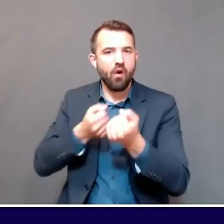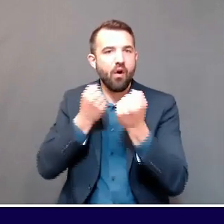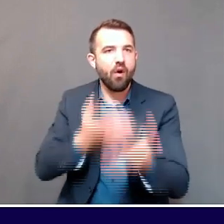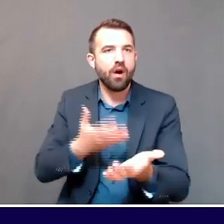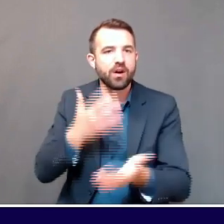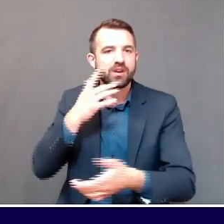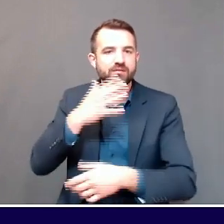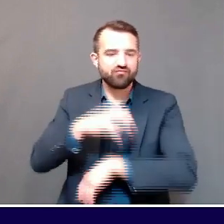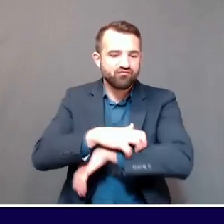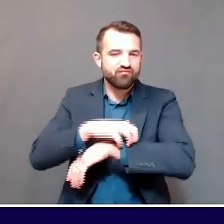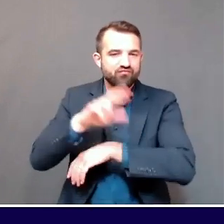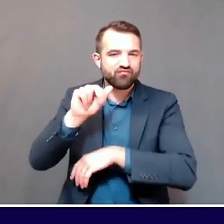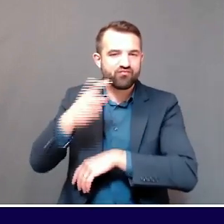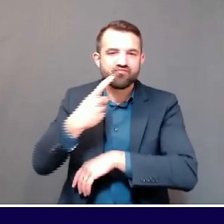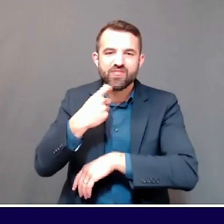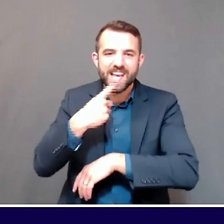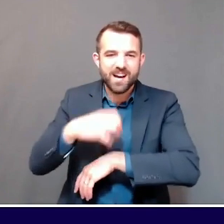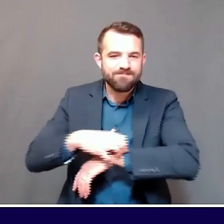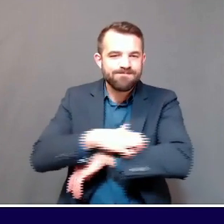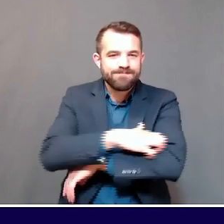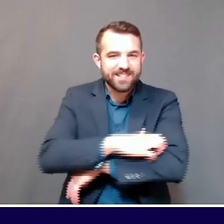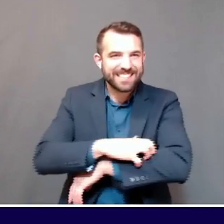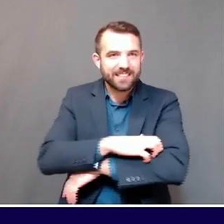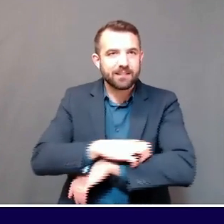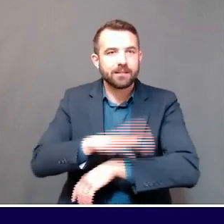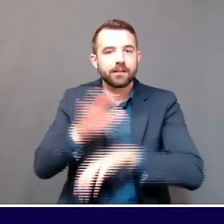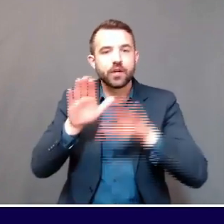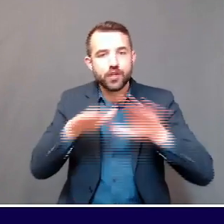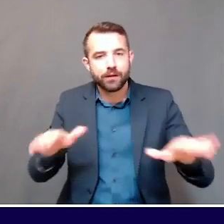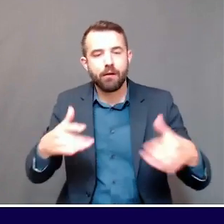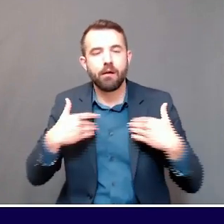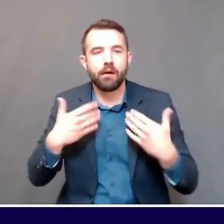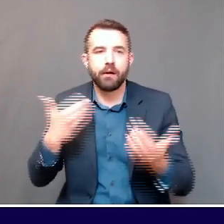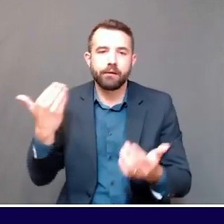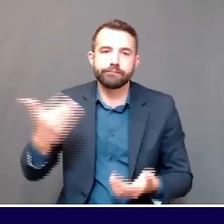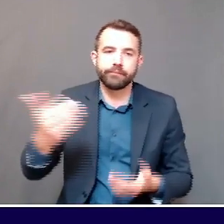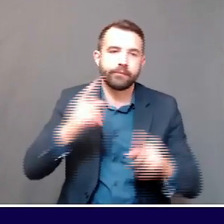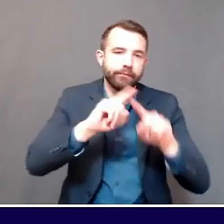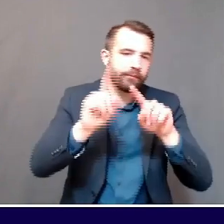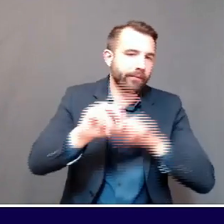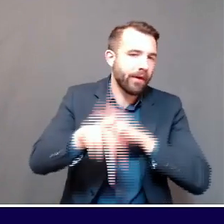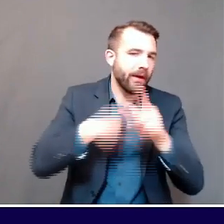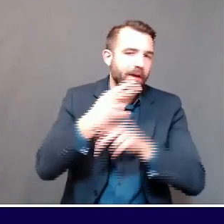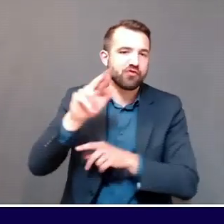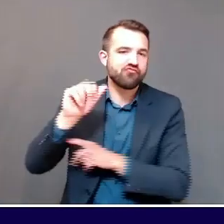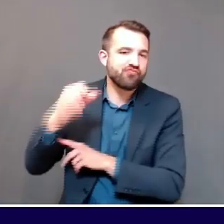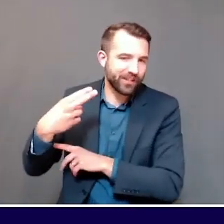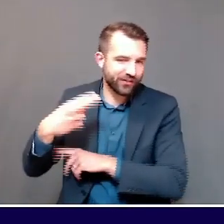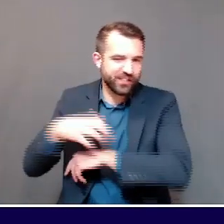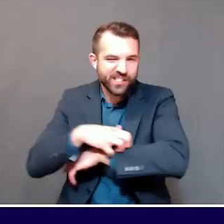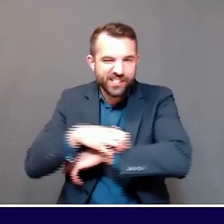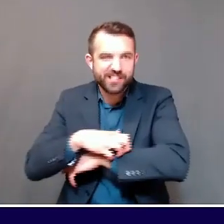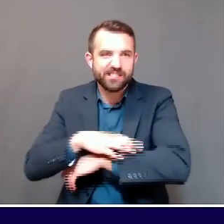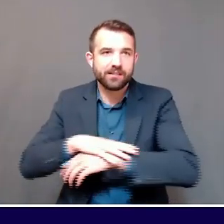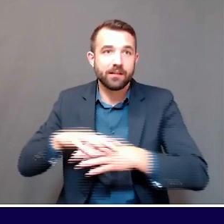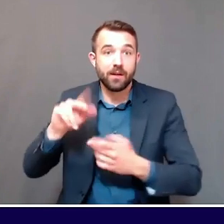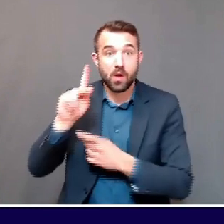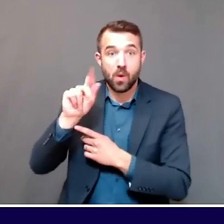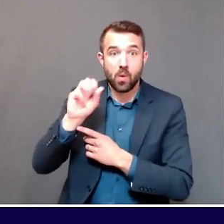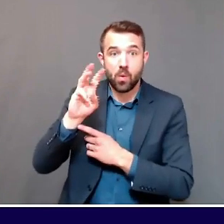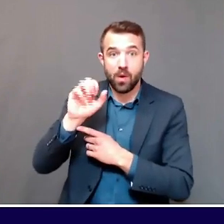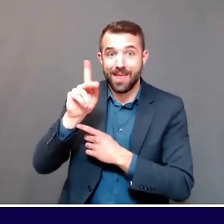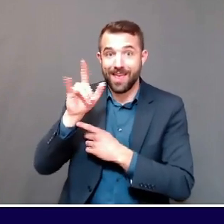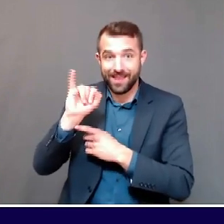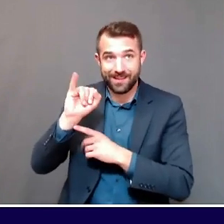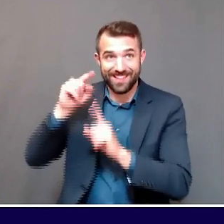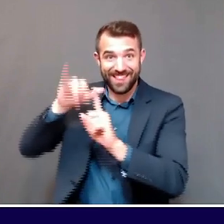Now, children get a lot of different rashes, but the one that is characteristic of the Kawasaki illness